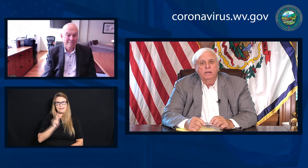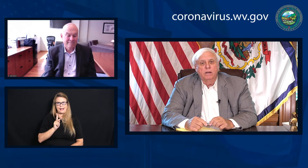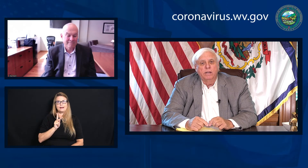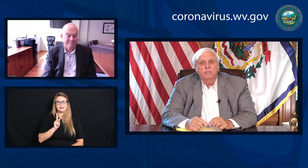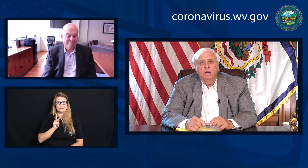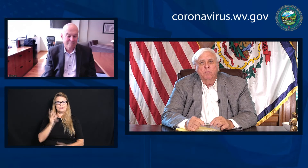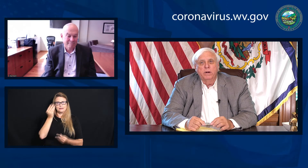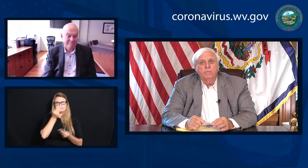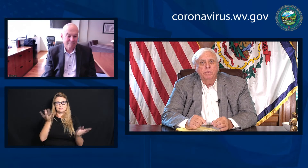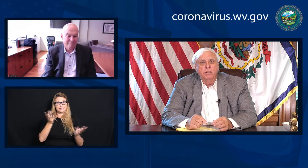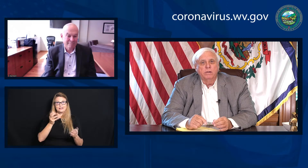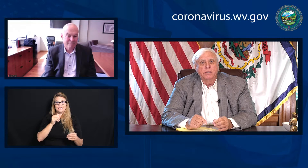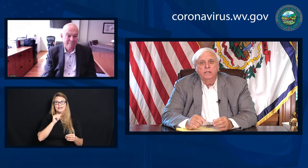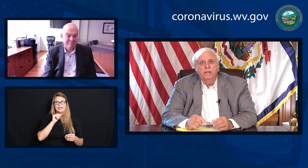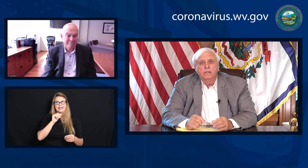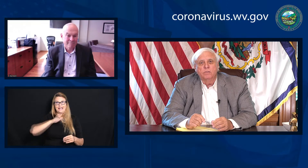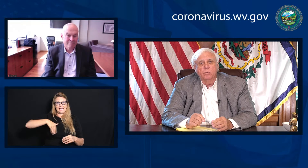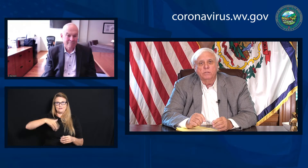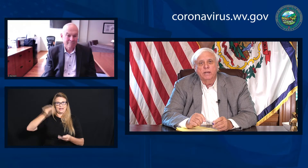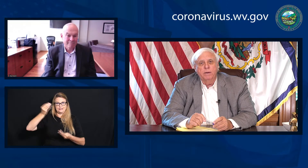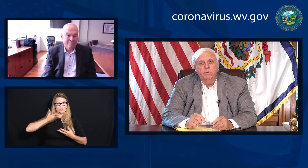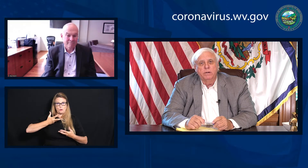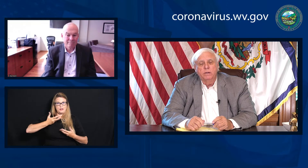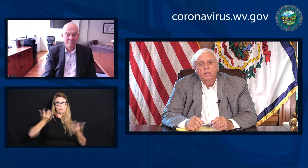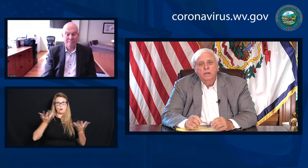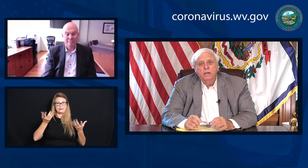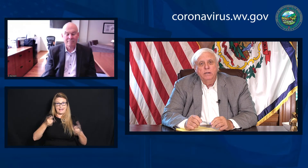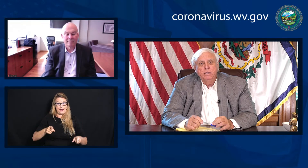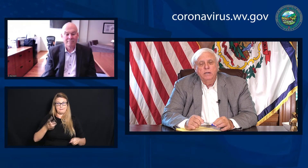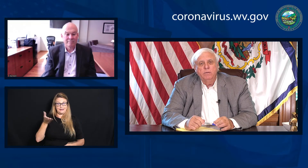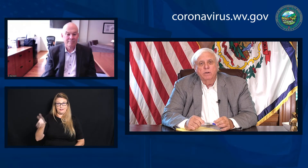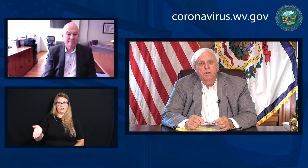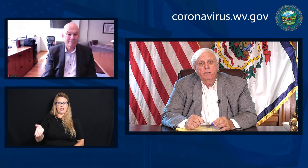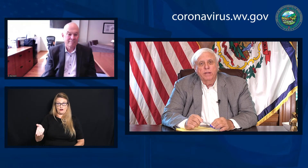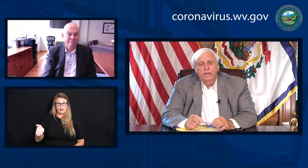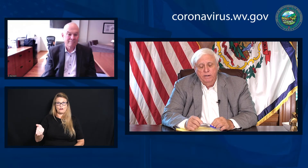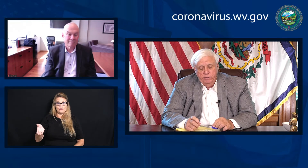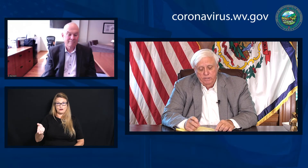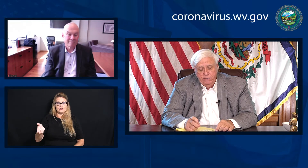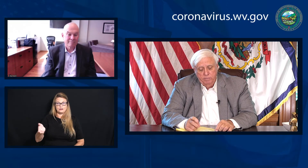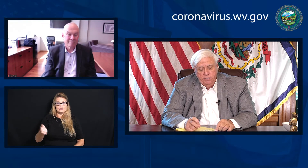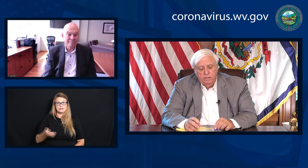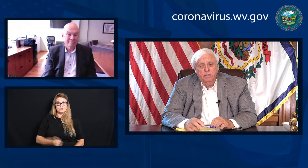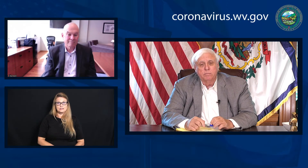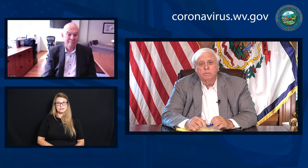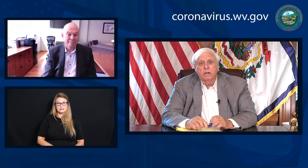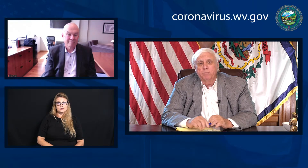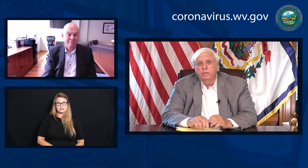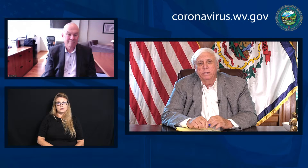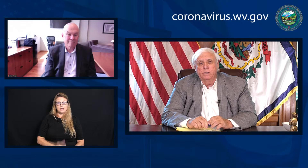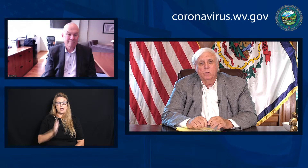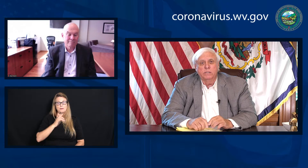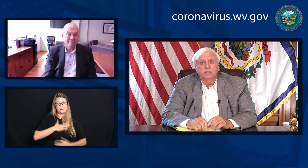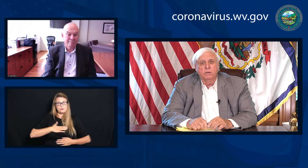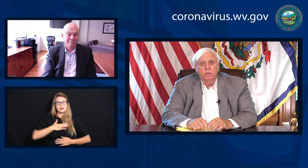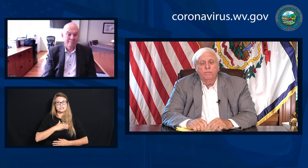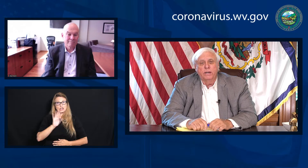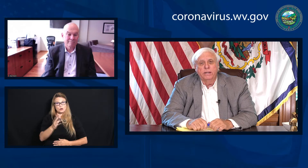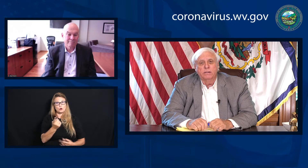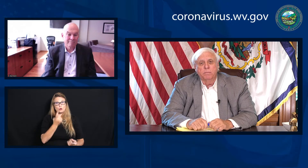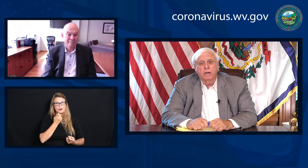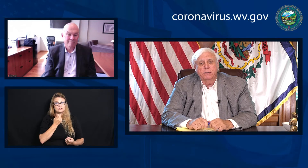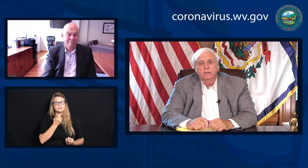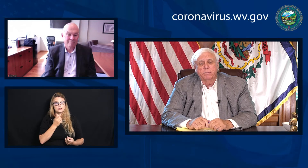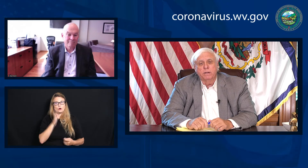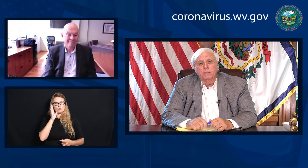everything. You know, he's not briefed me on the details of what's happened in regard to that and everything. But I appreciate the question, and we'll find